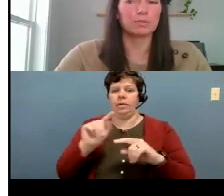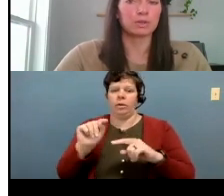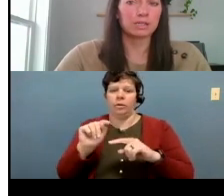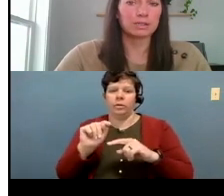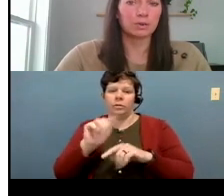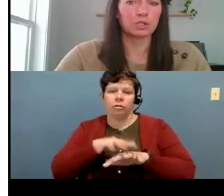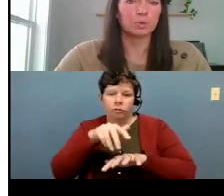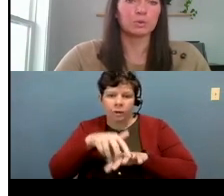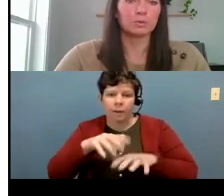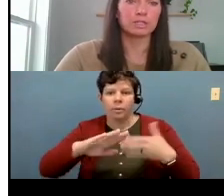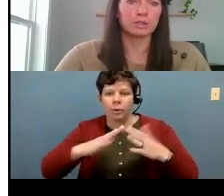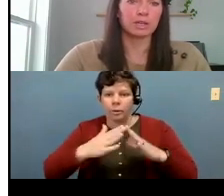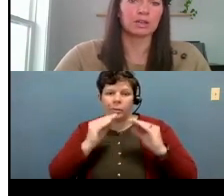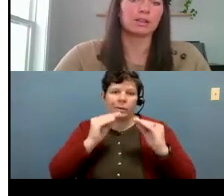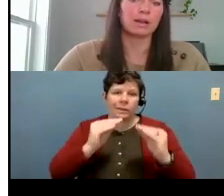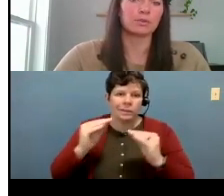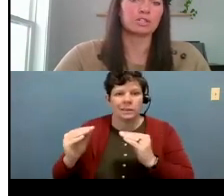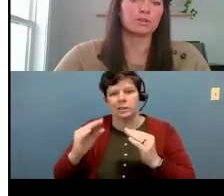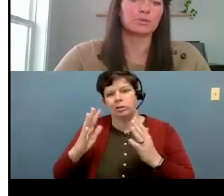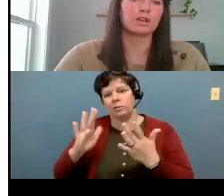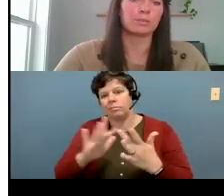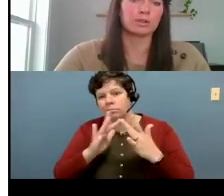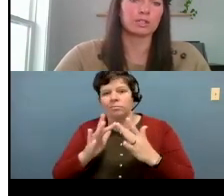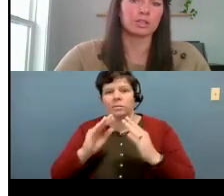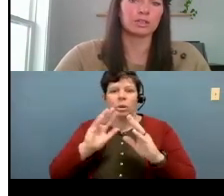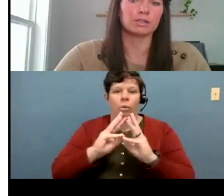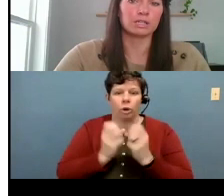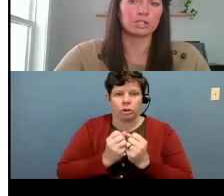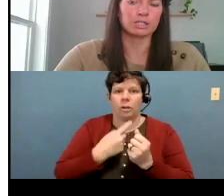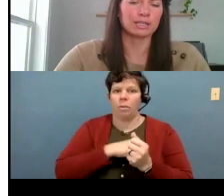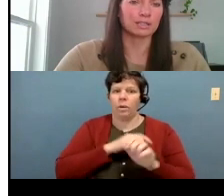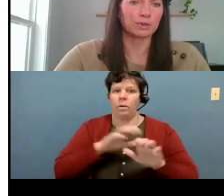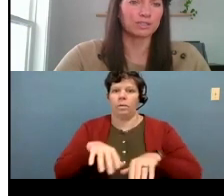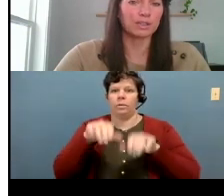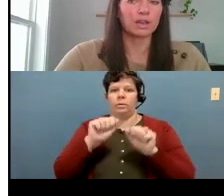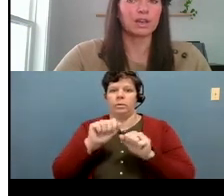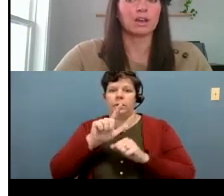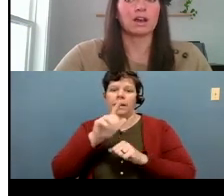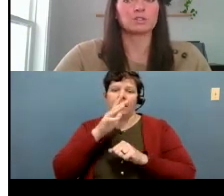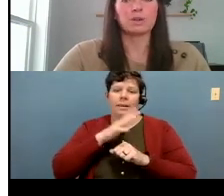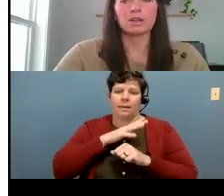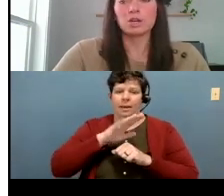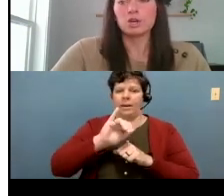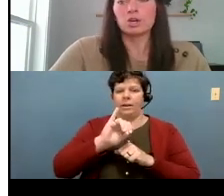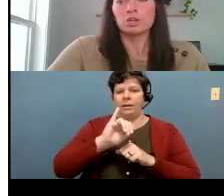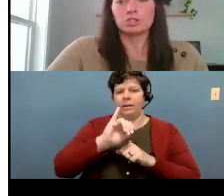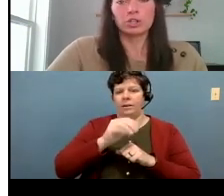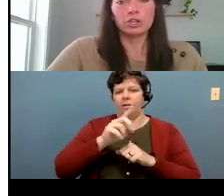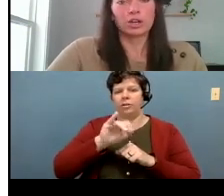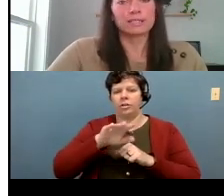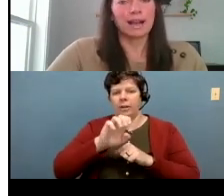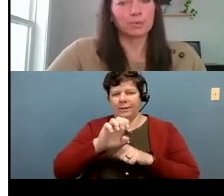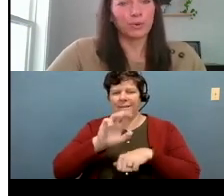and communities, which we will be doing in collaboration with the Operation Lady Justice Task Force. So I'm not